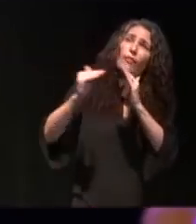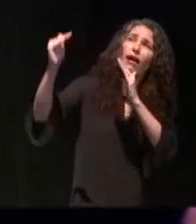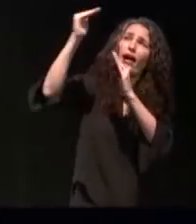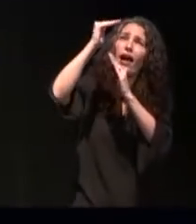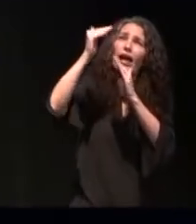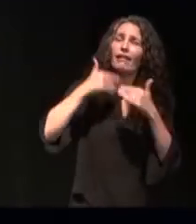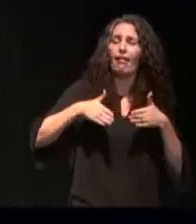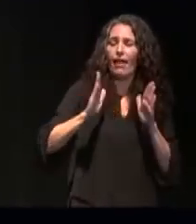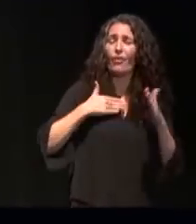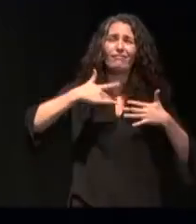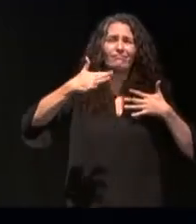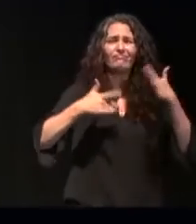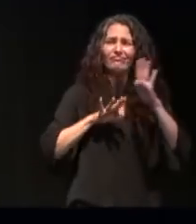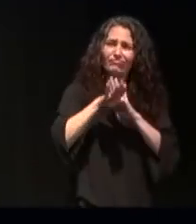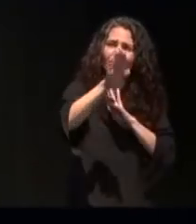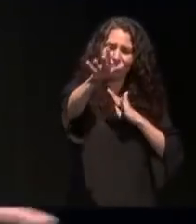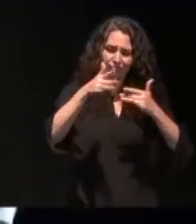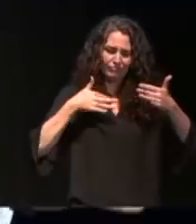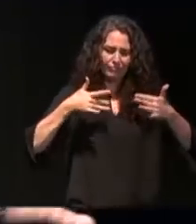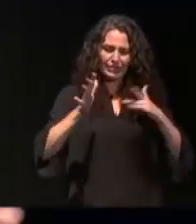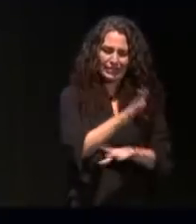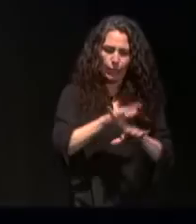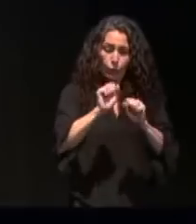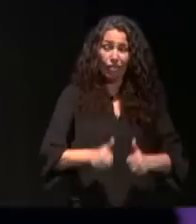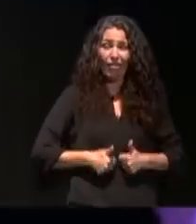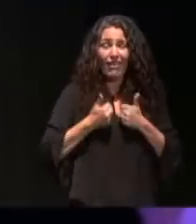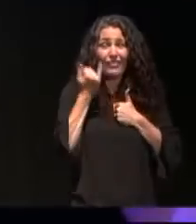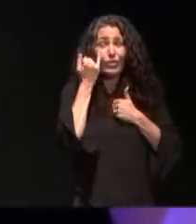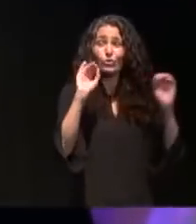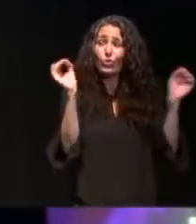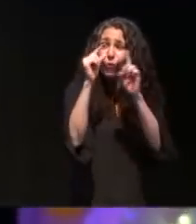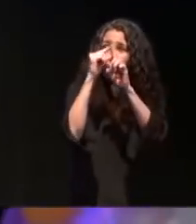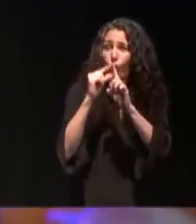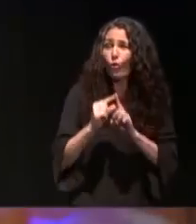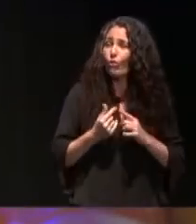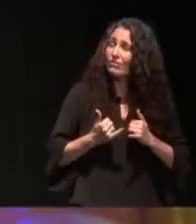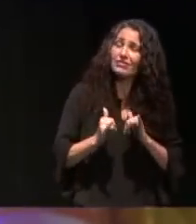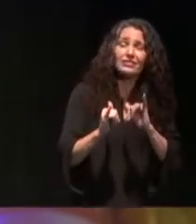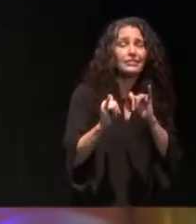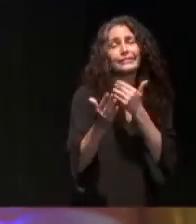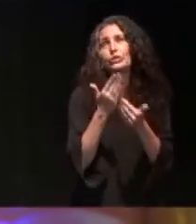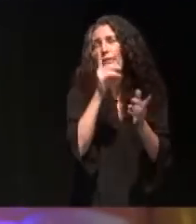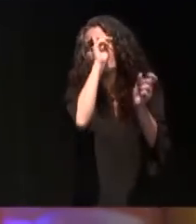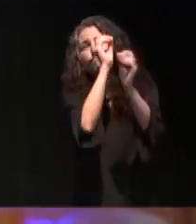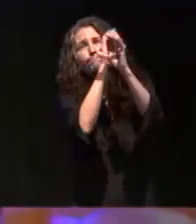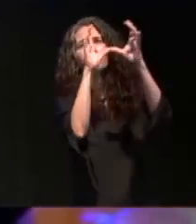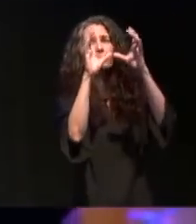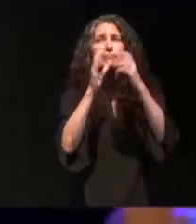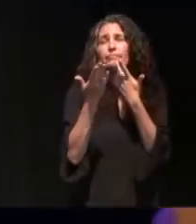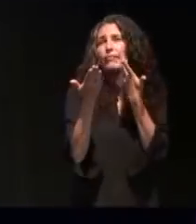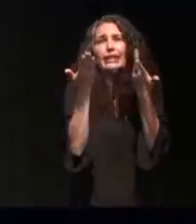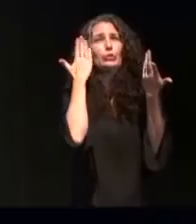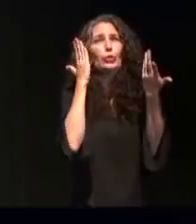that vibration to so take over our life that even when we don't have words for it, even if we don't have pictures in our mind